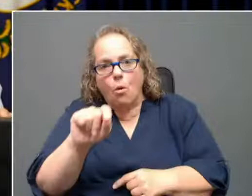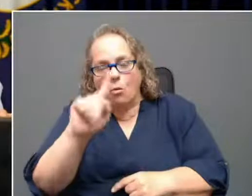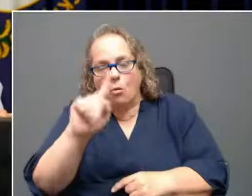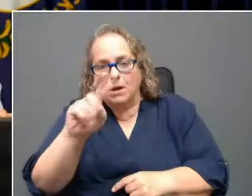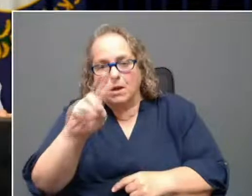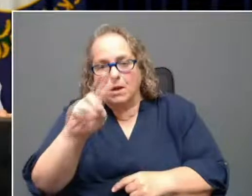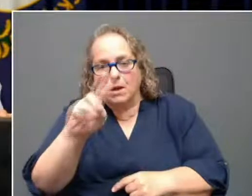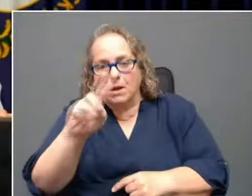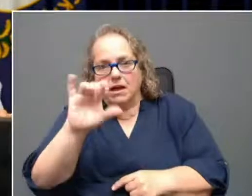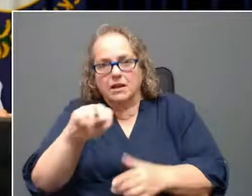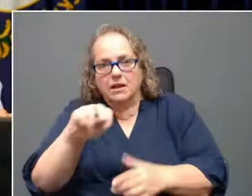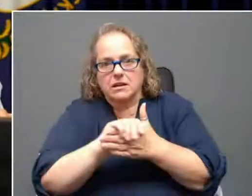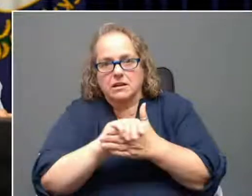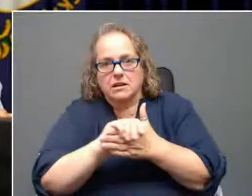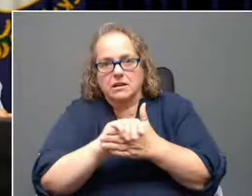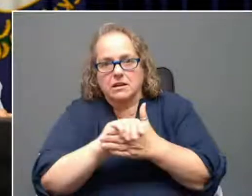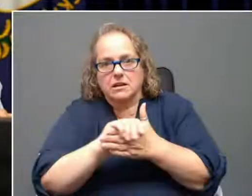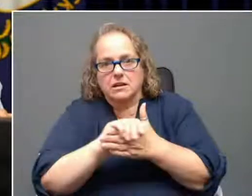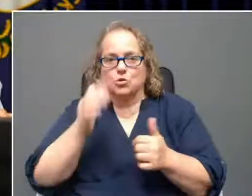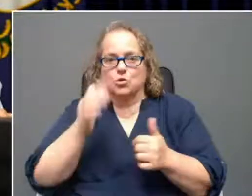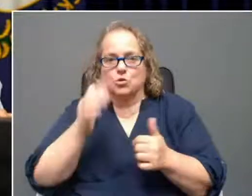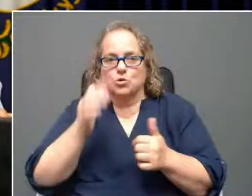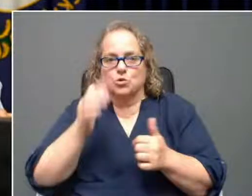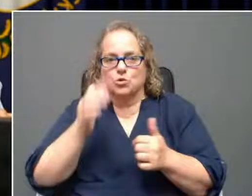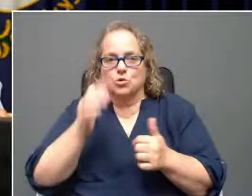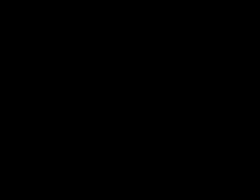Minnie to Harold Connector Highway.